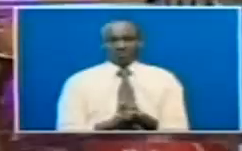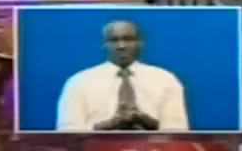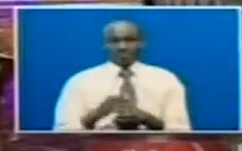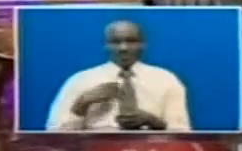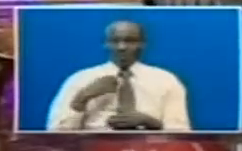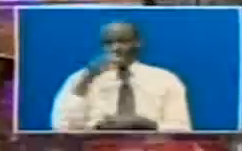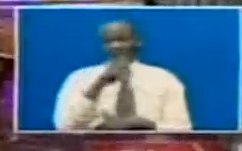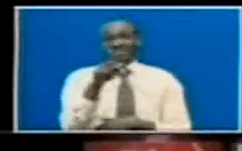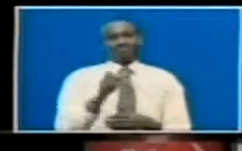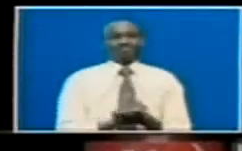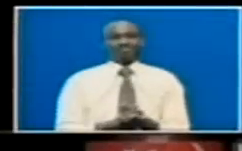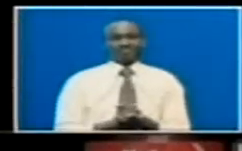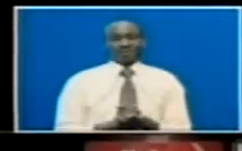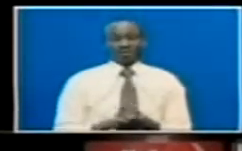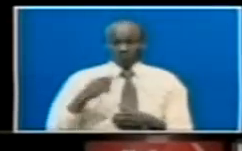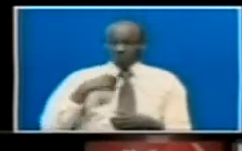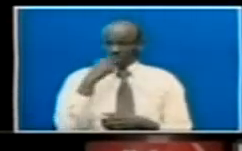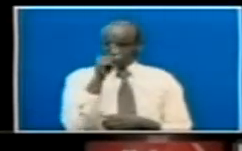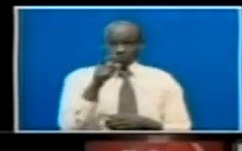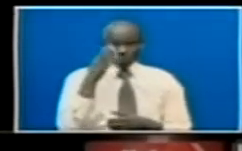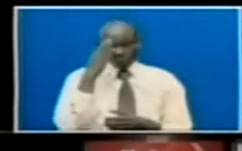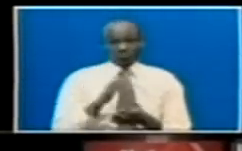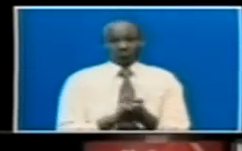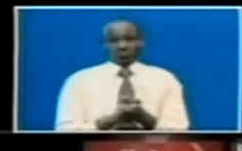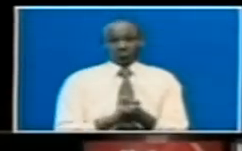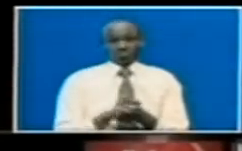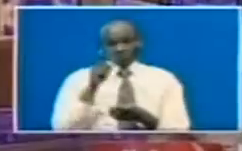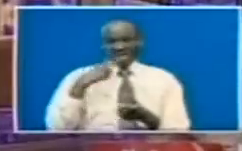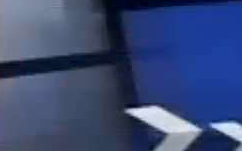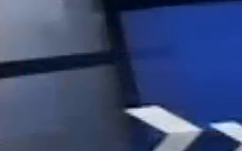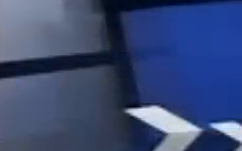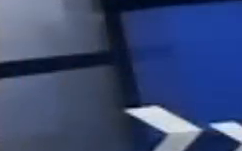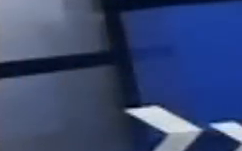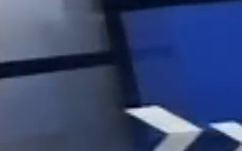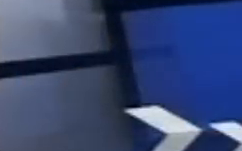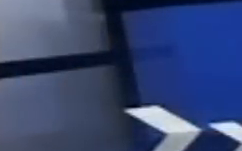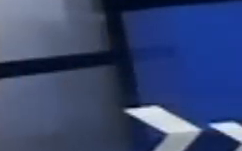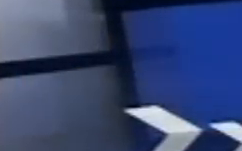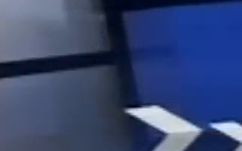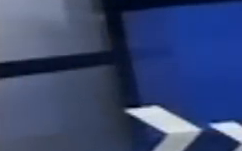viewers just want to let you know do not adjust your we have a signal problem